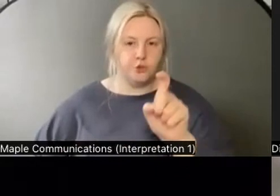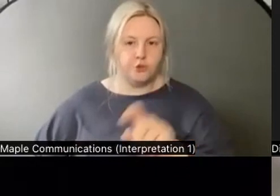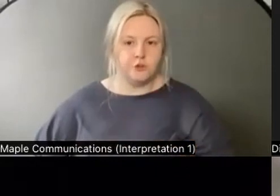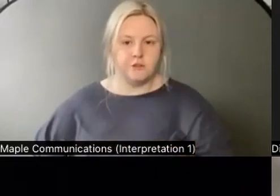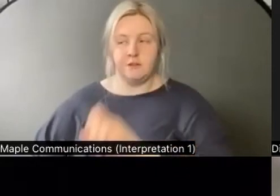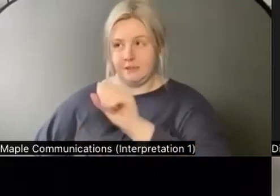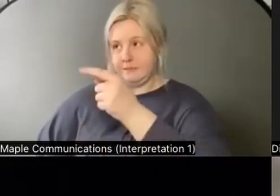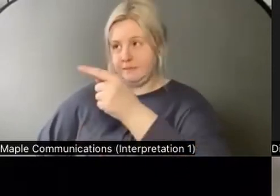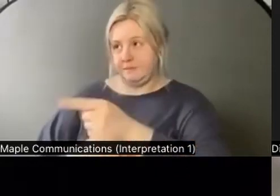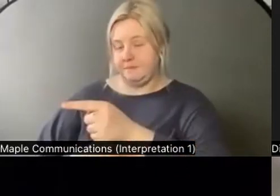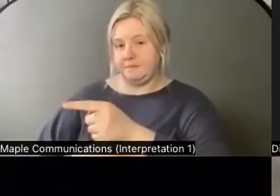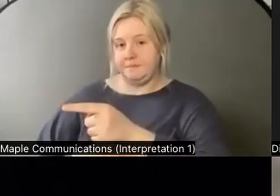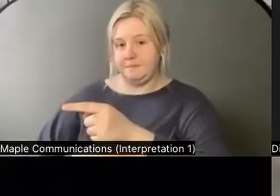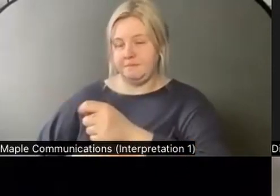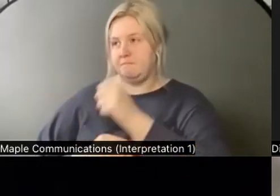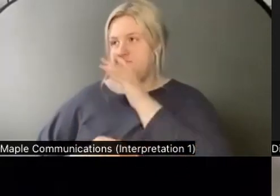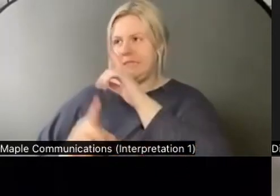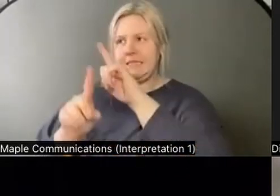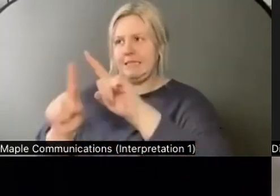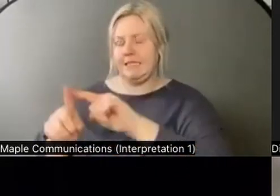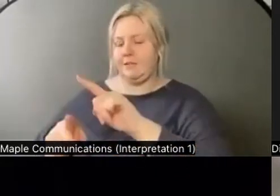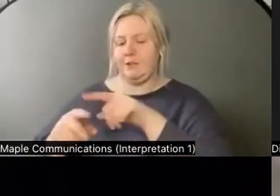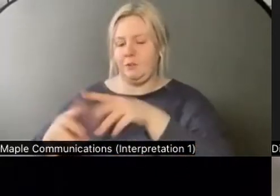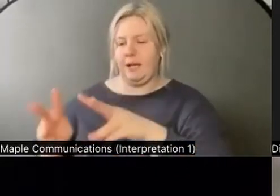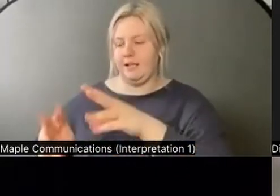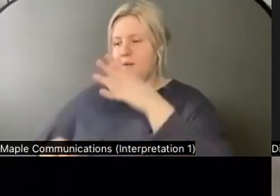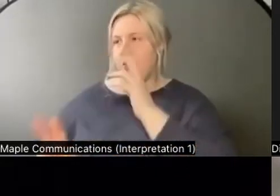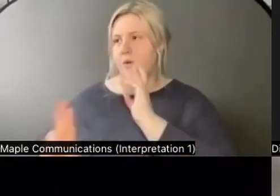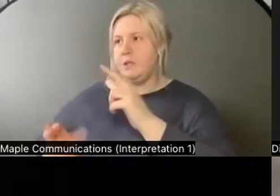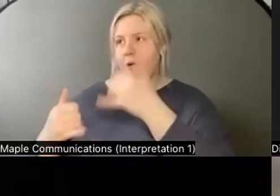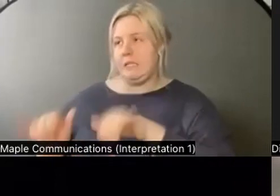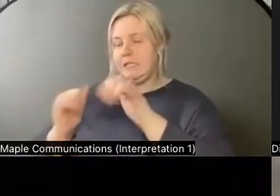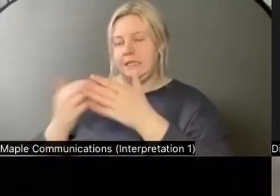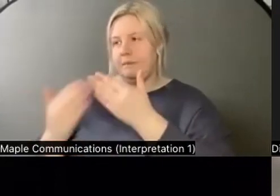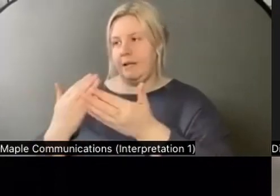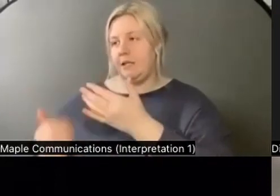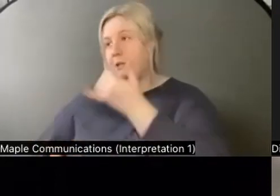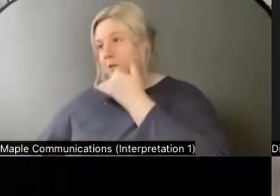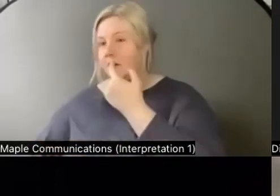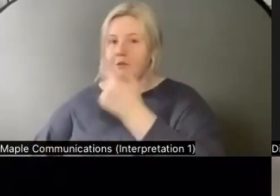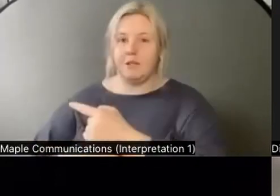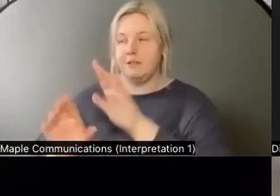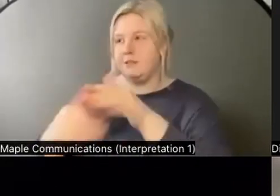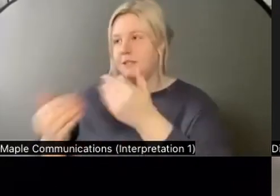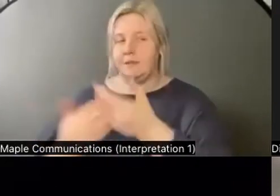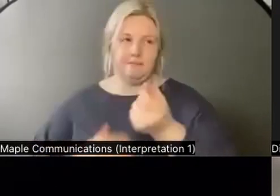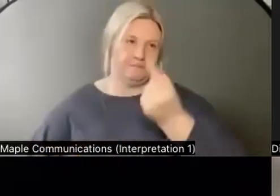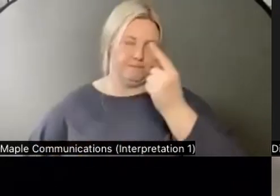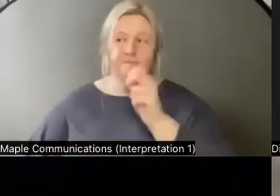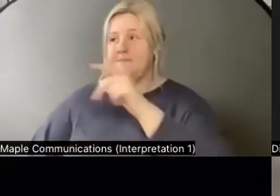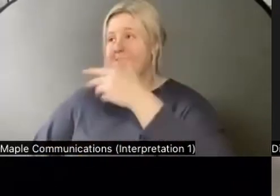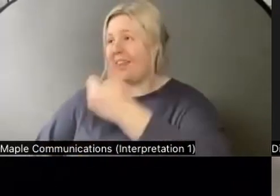Absolutely, yes. You can say it many Okay, different awesome. ways, and I will always respond. Because Got it. Thank you, Q.